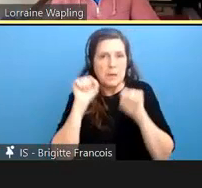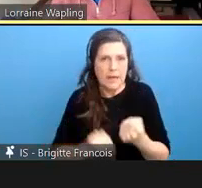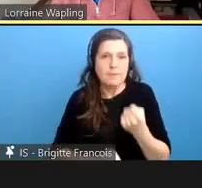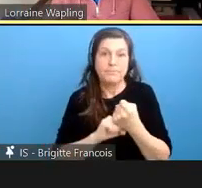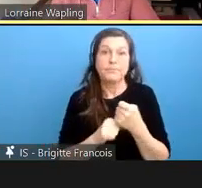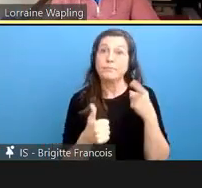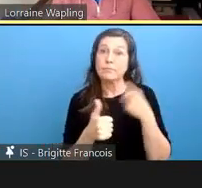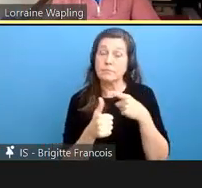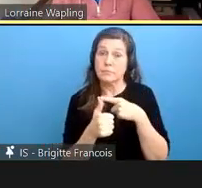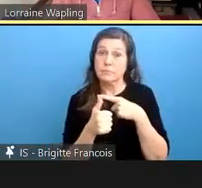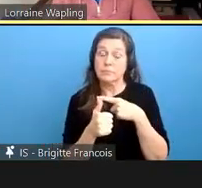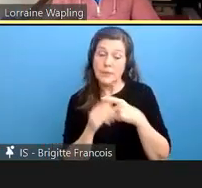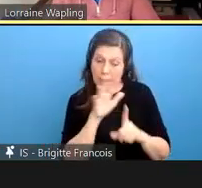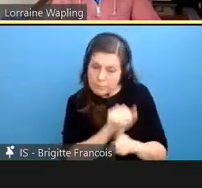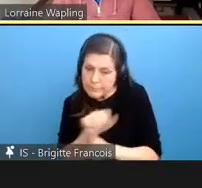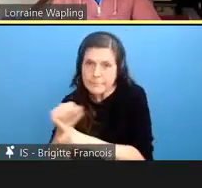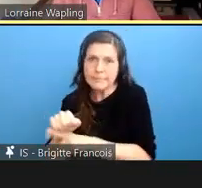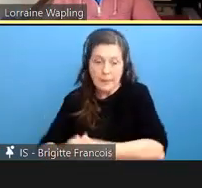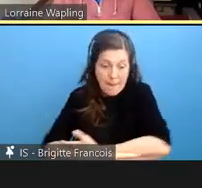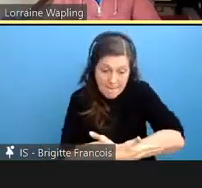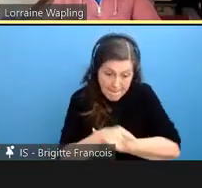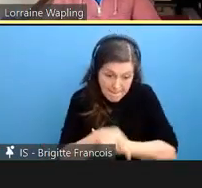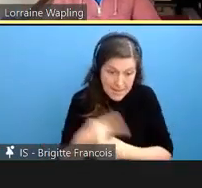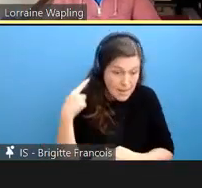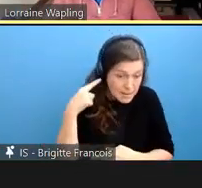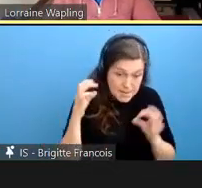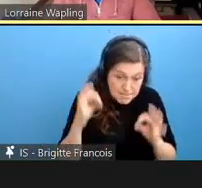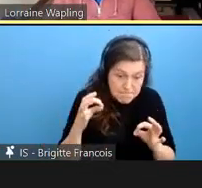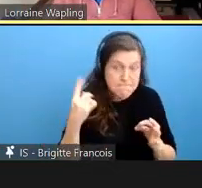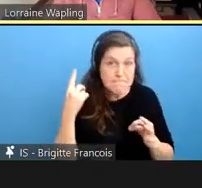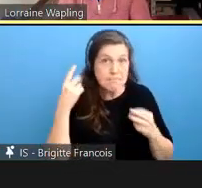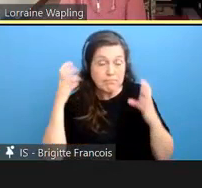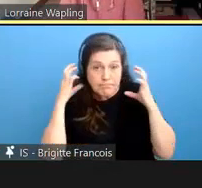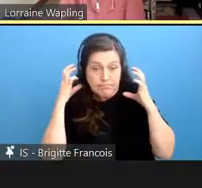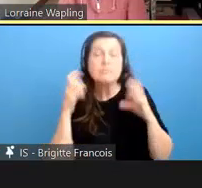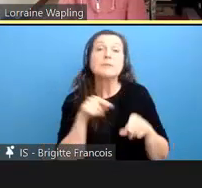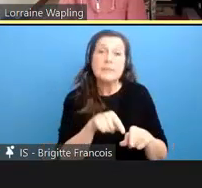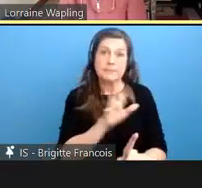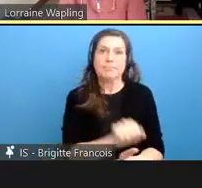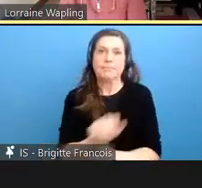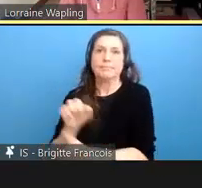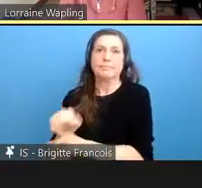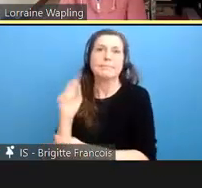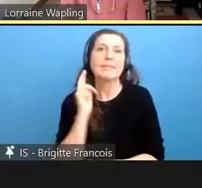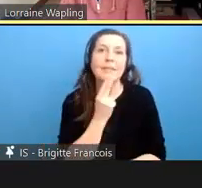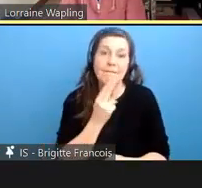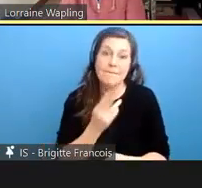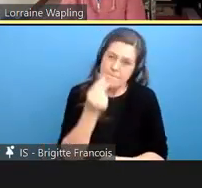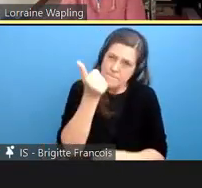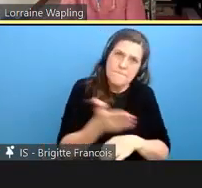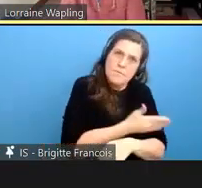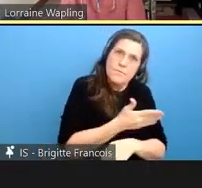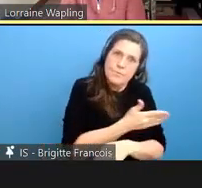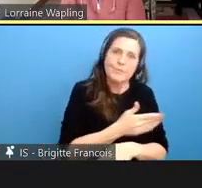early identification and intervention programs can make a real difference across the life cycle of the deaf person.